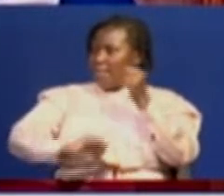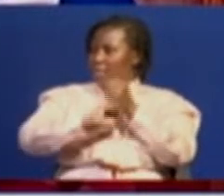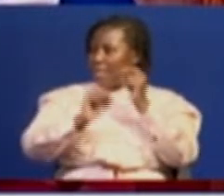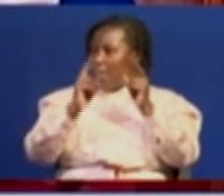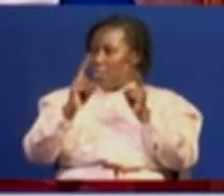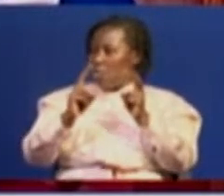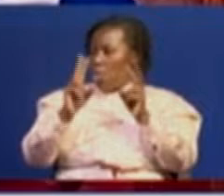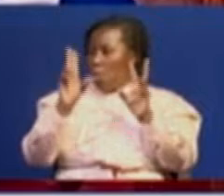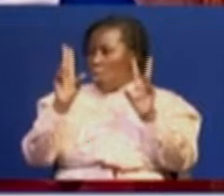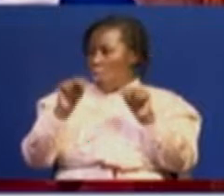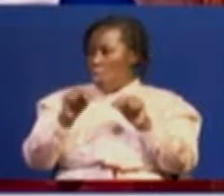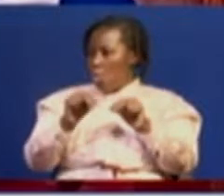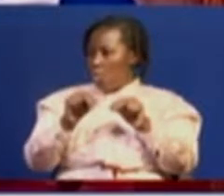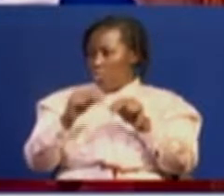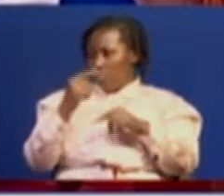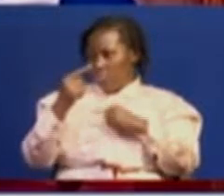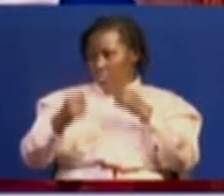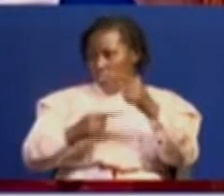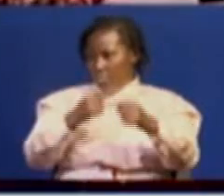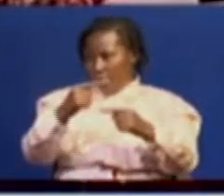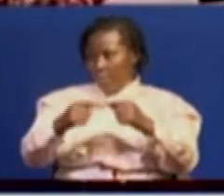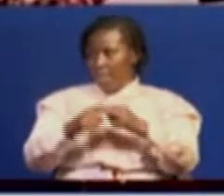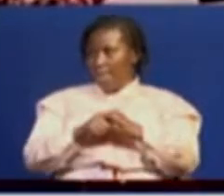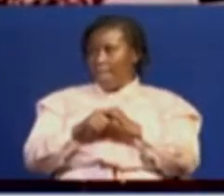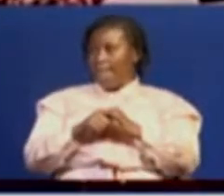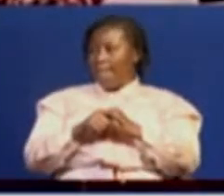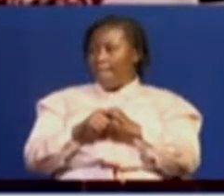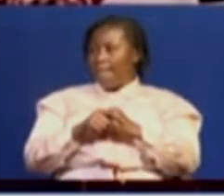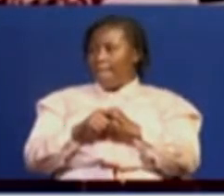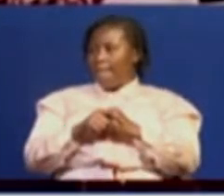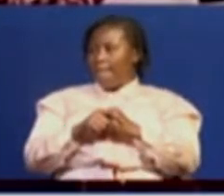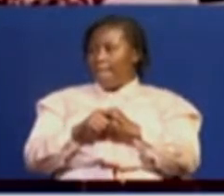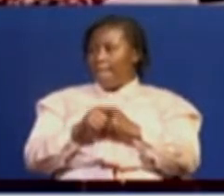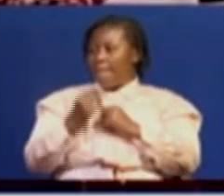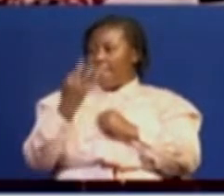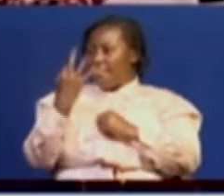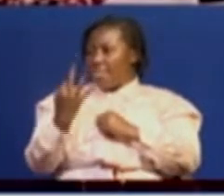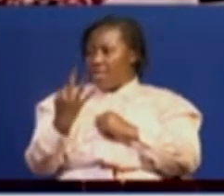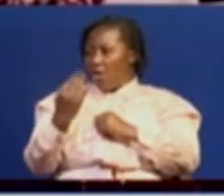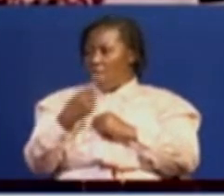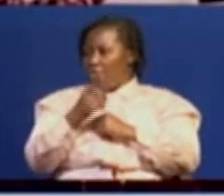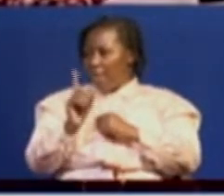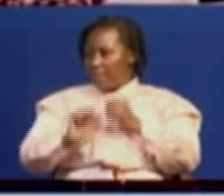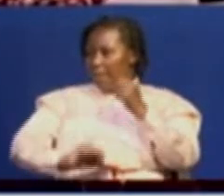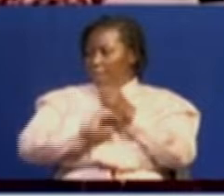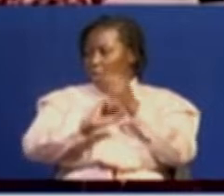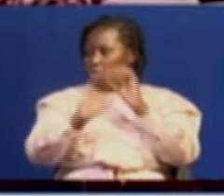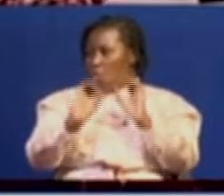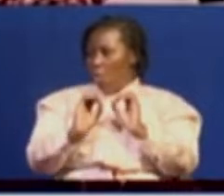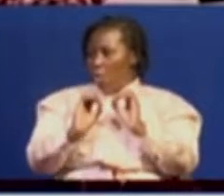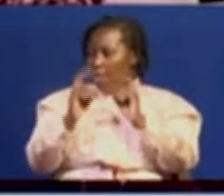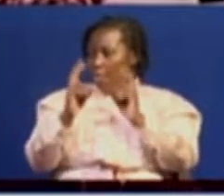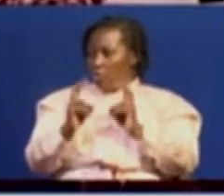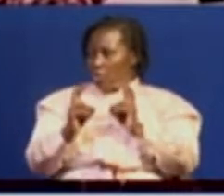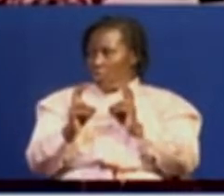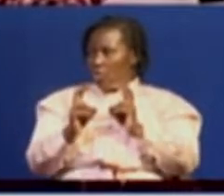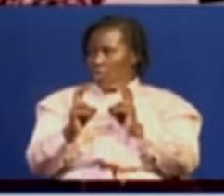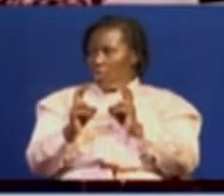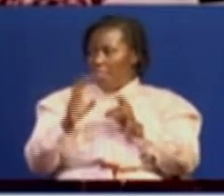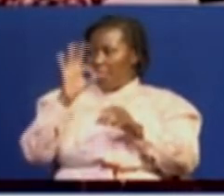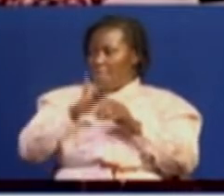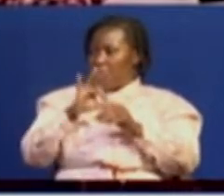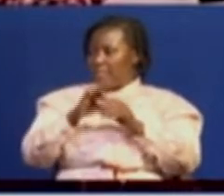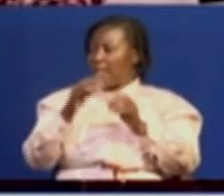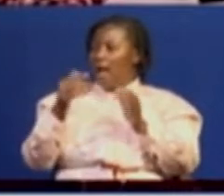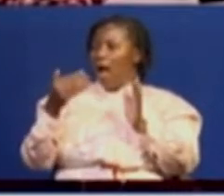motion? No. Yes. Proceed. Only 3 of them did not support the motion.